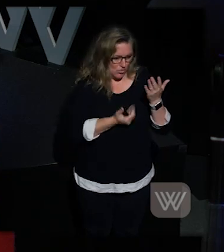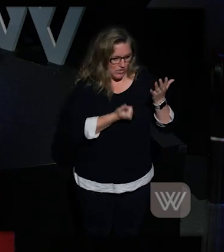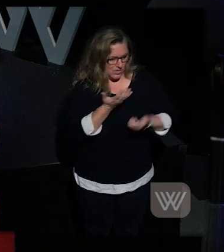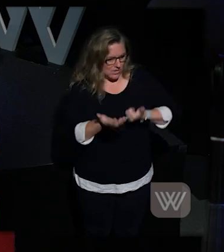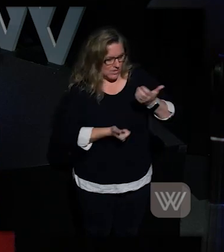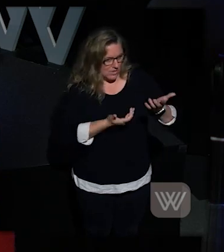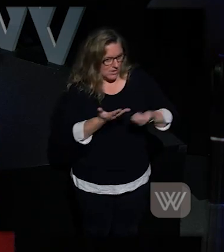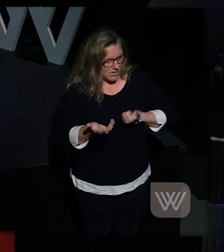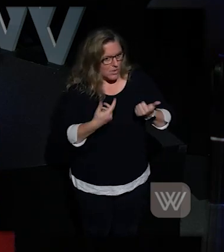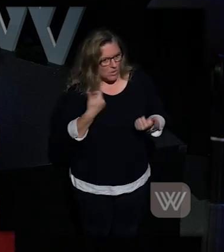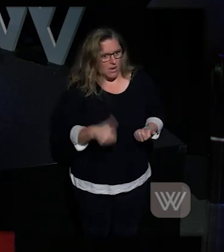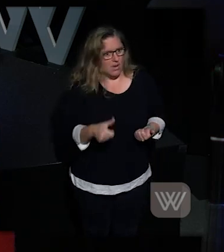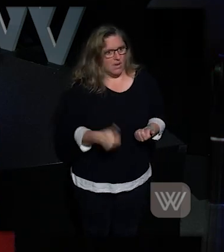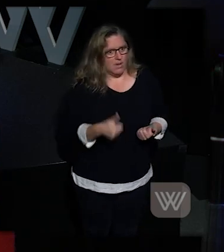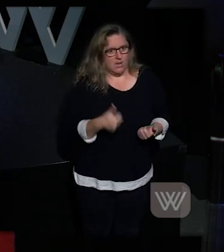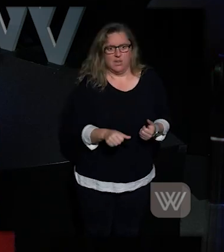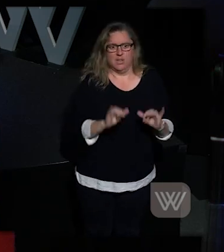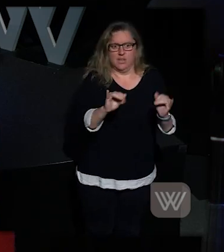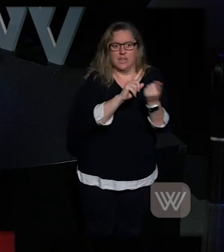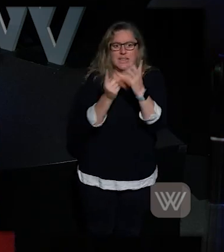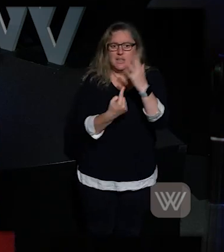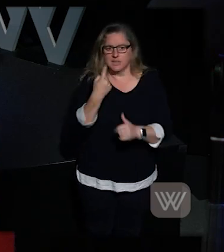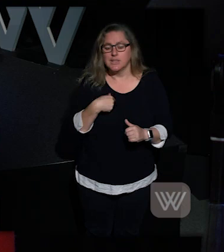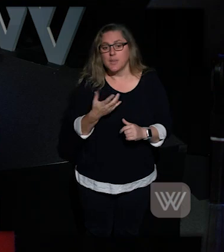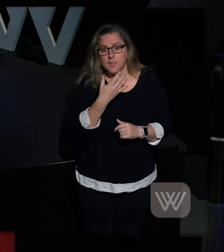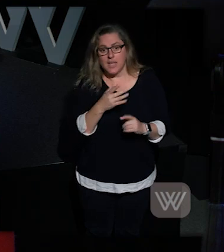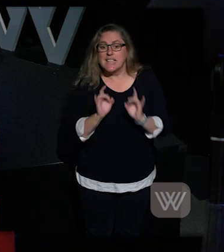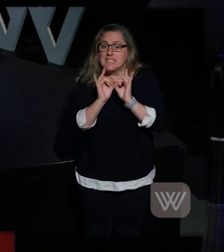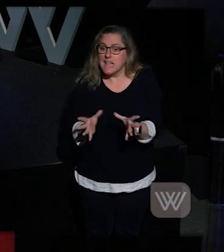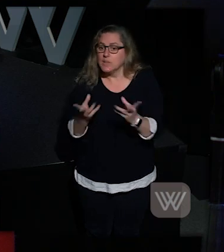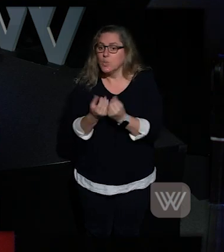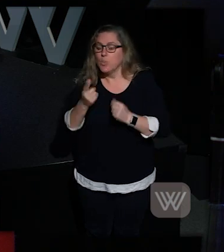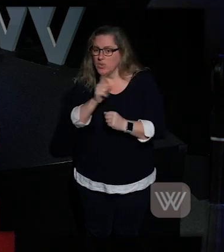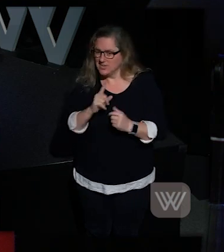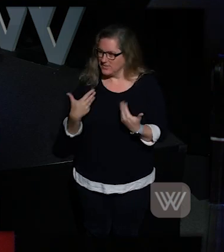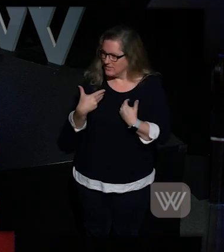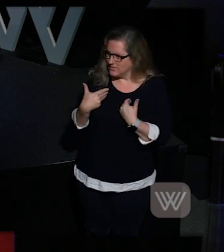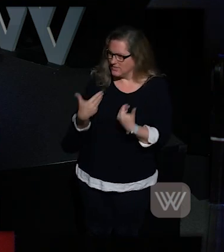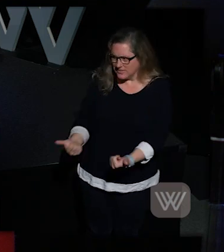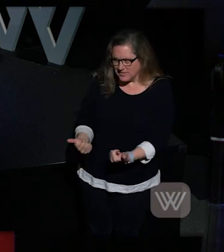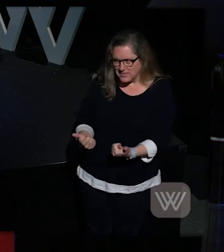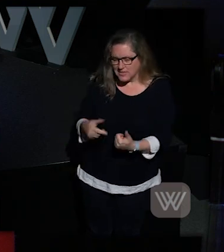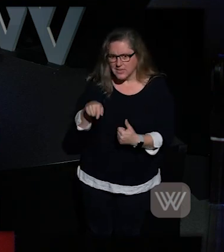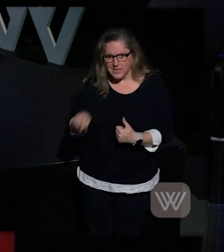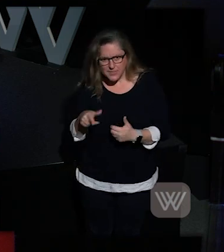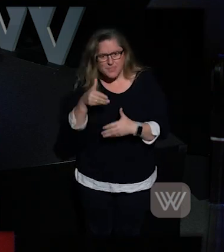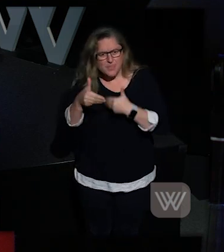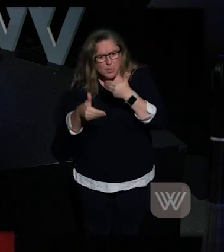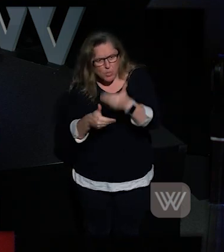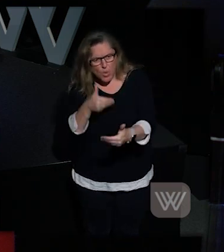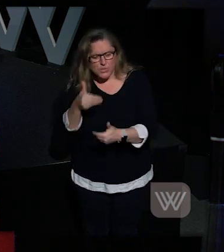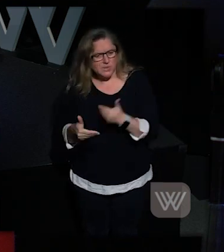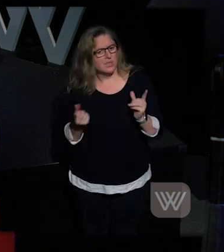I just wanted to start with, how are you? And what was the process